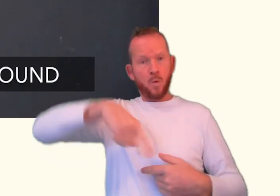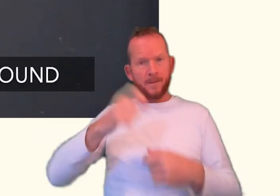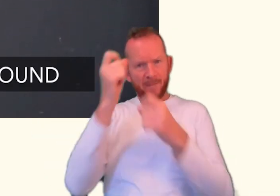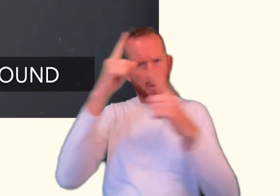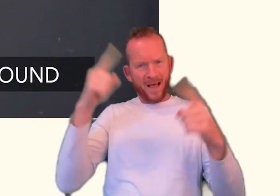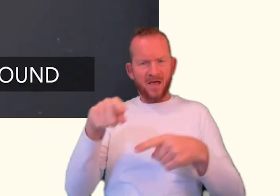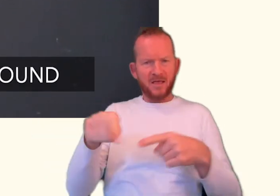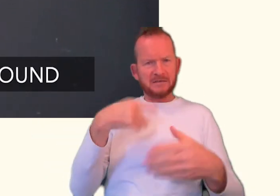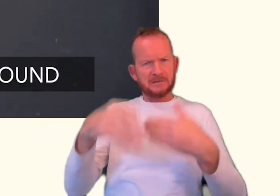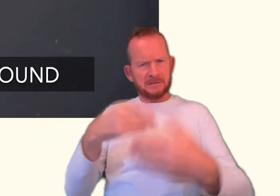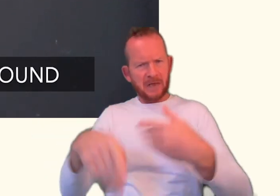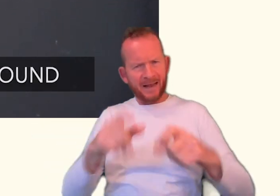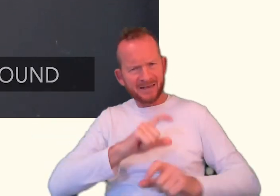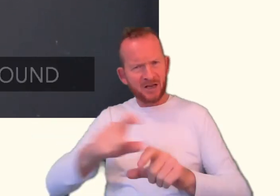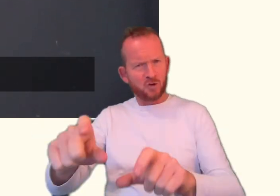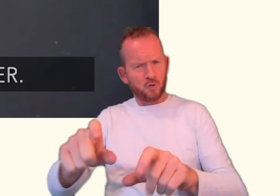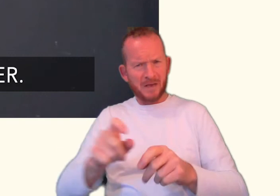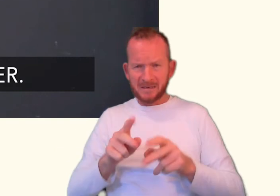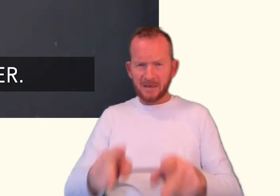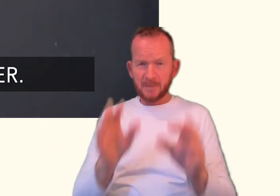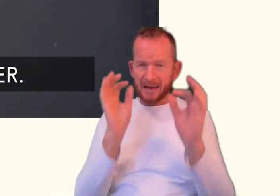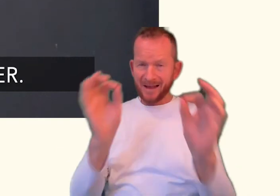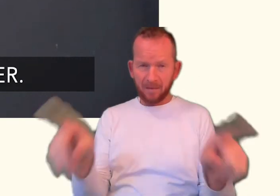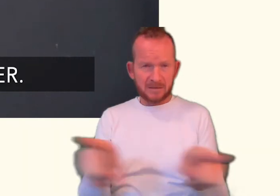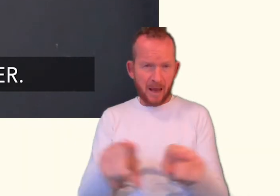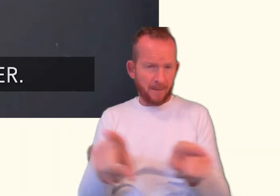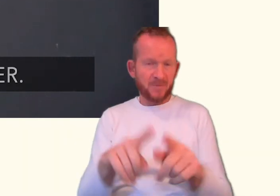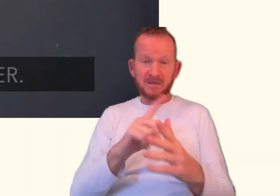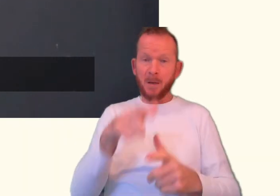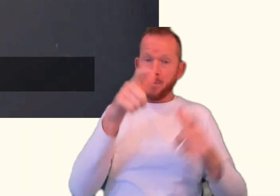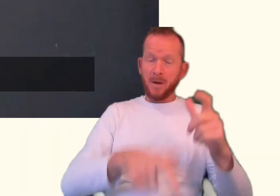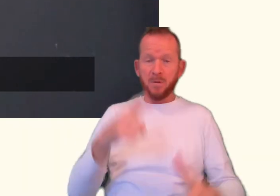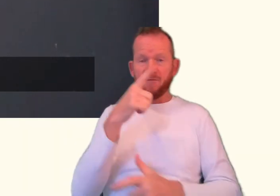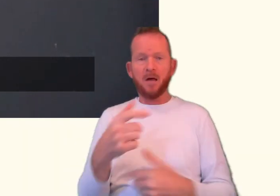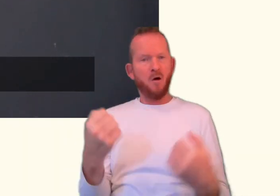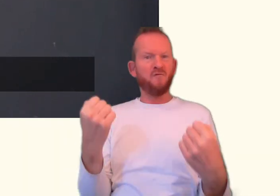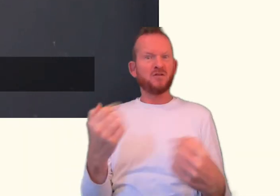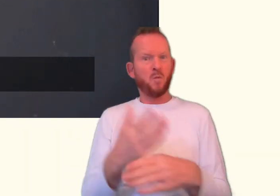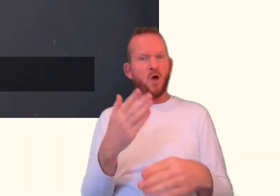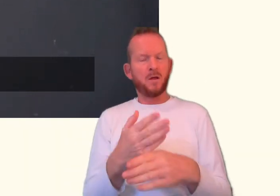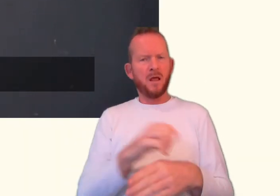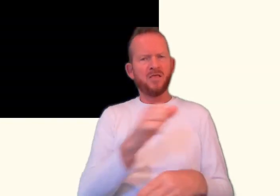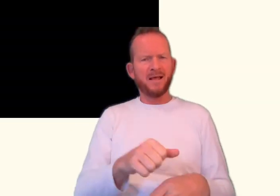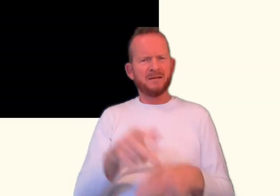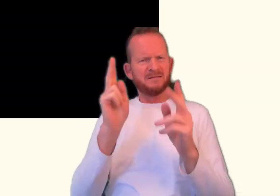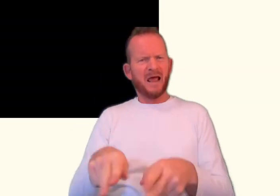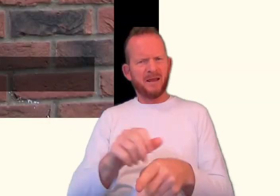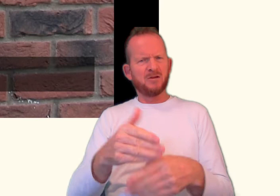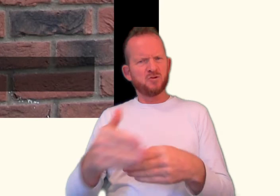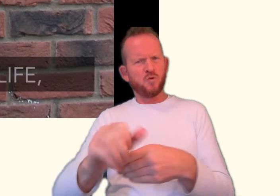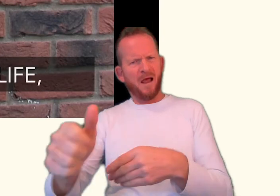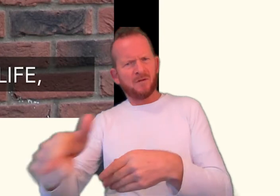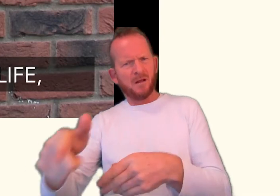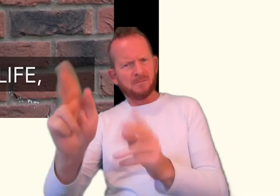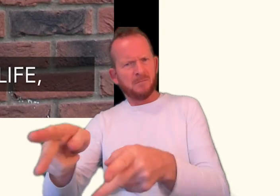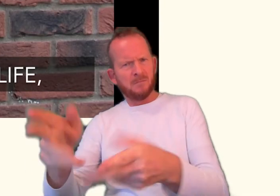exactly the same. Disabled people are being found fit to work and then dying soon after, and that's just not acceptable.